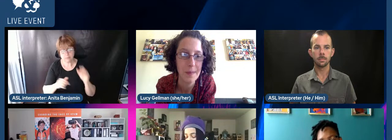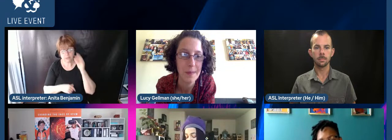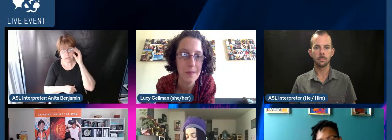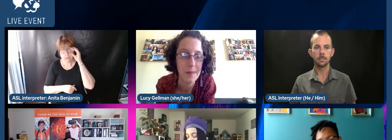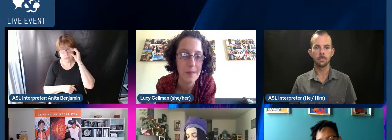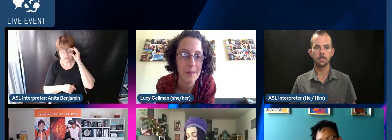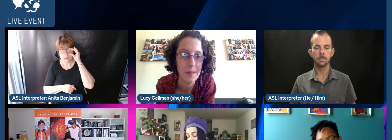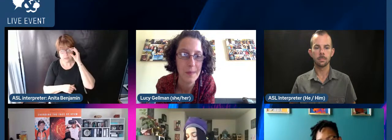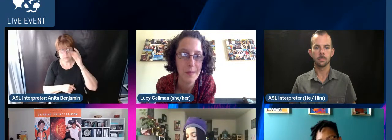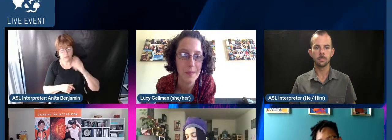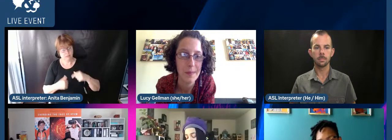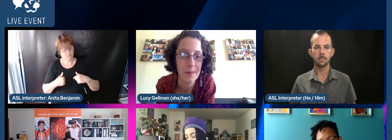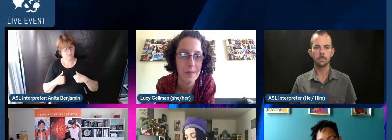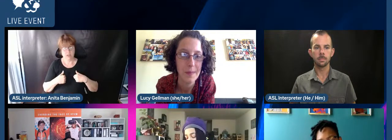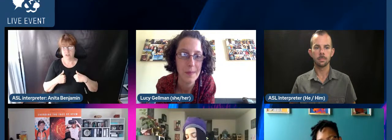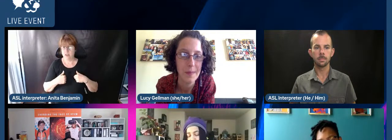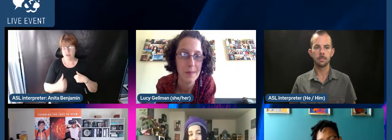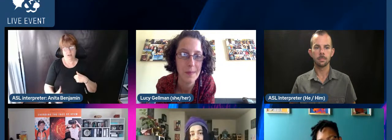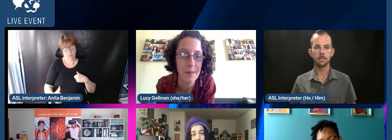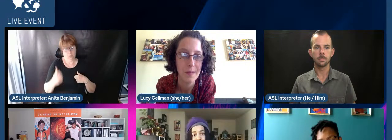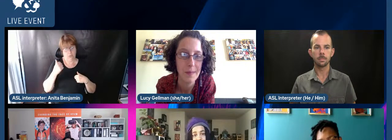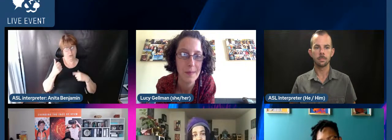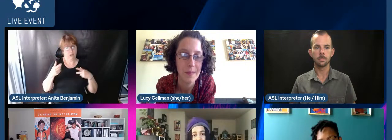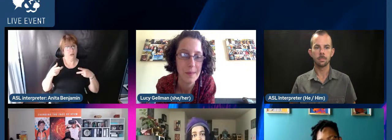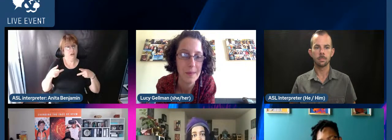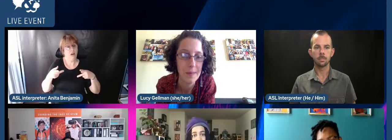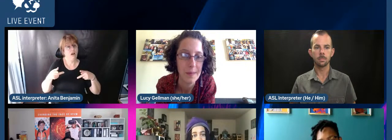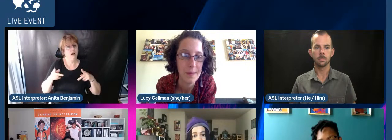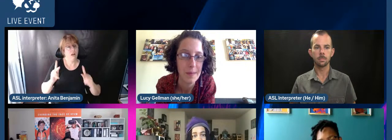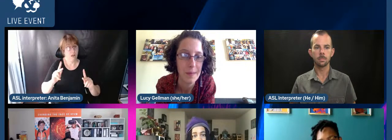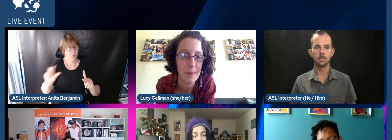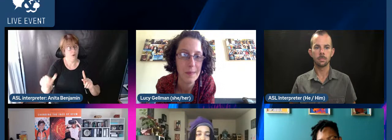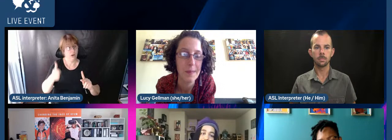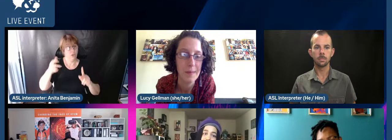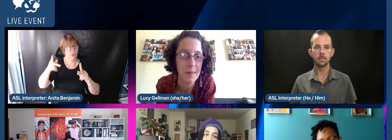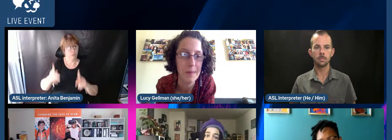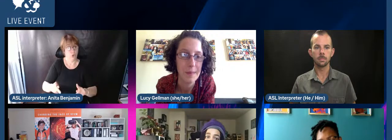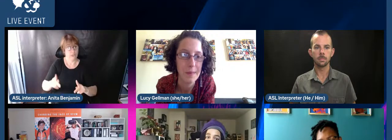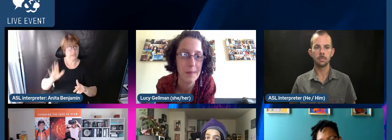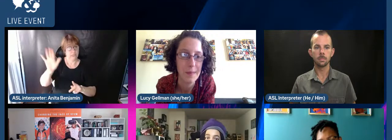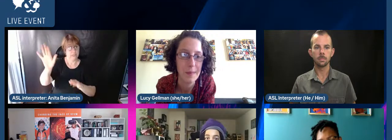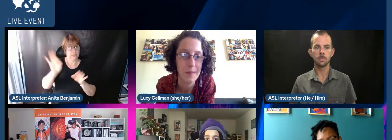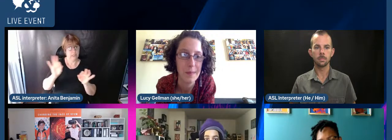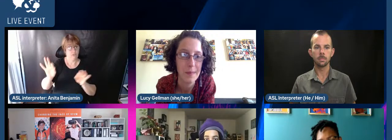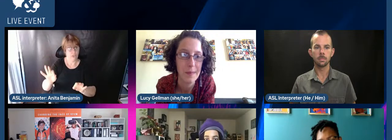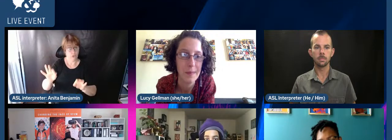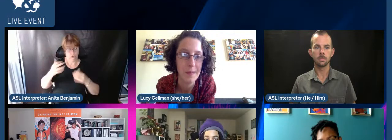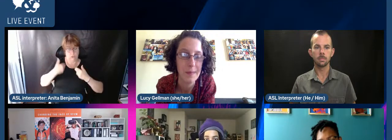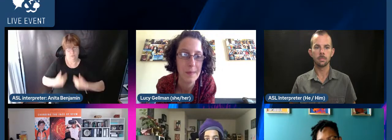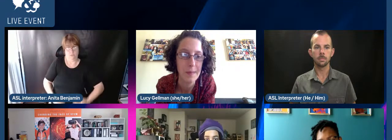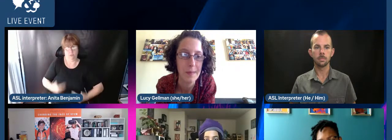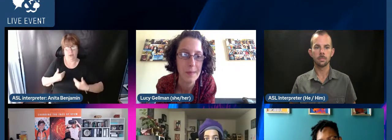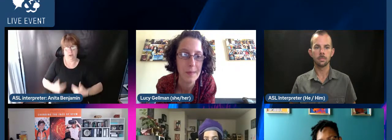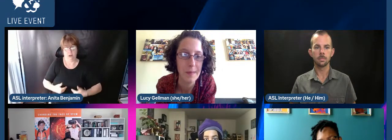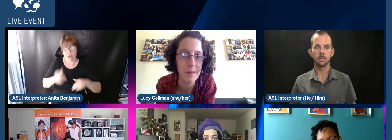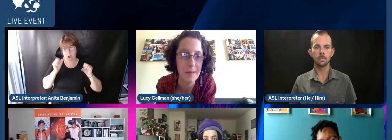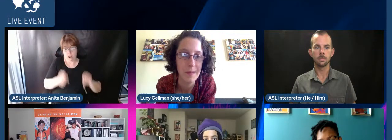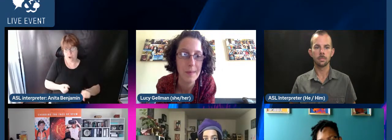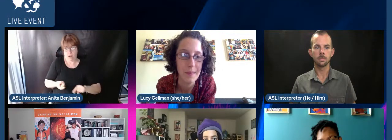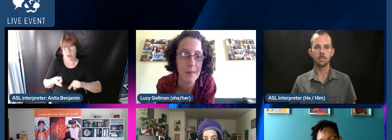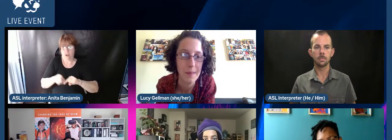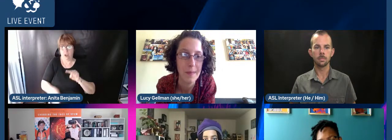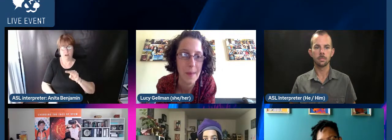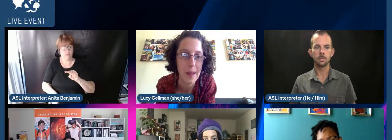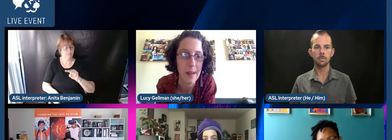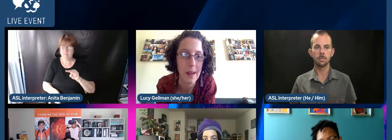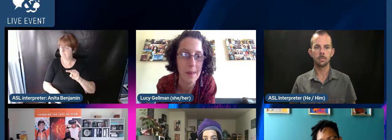not going to allow somebody else's definition of my capableness to keep me from doing what